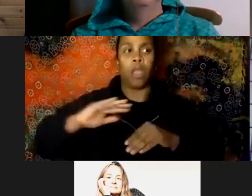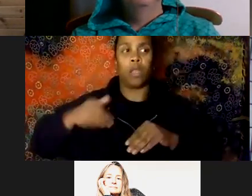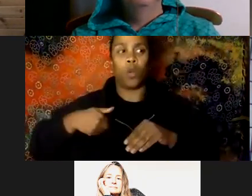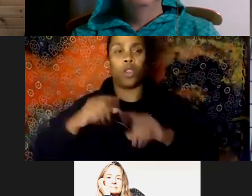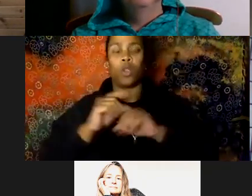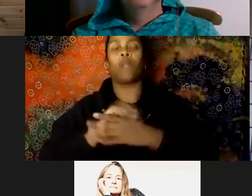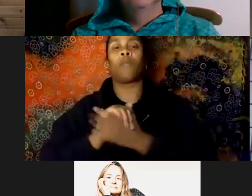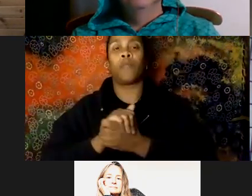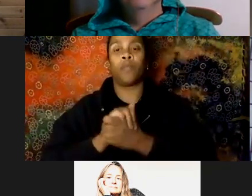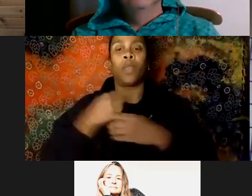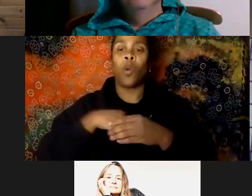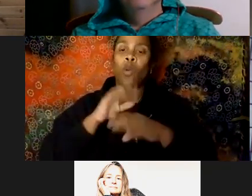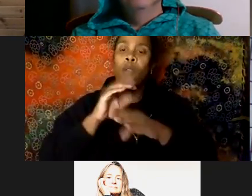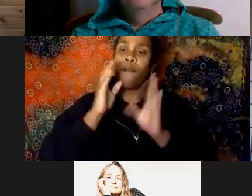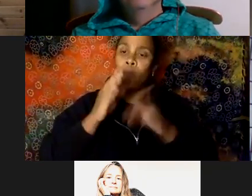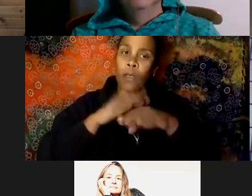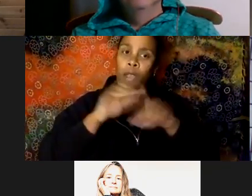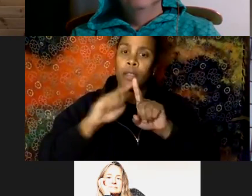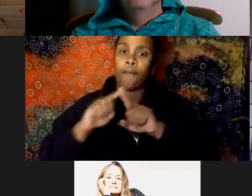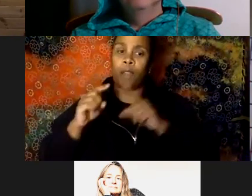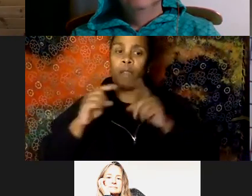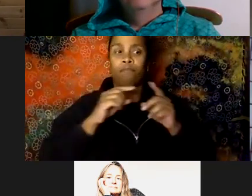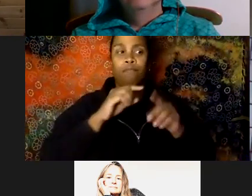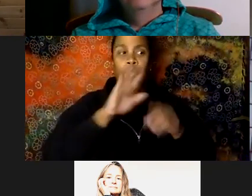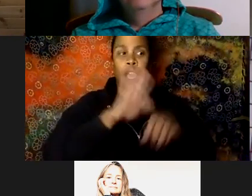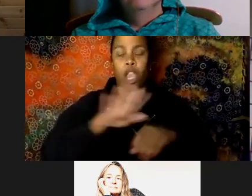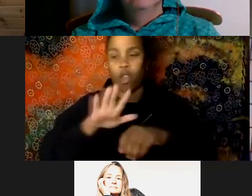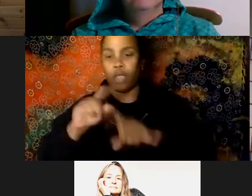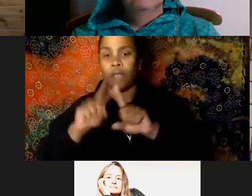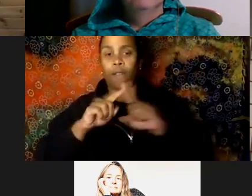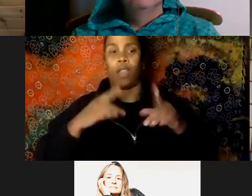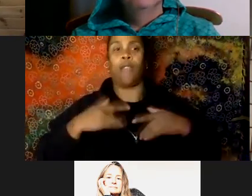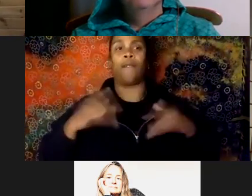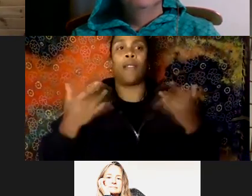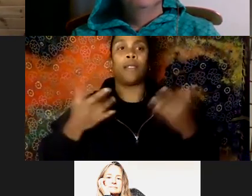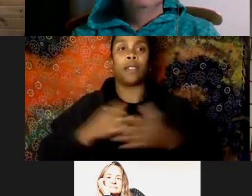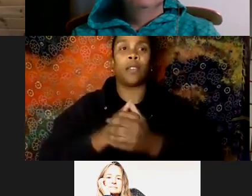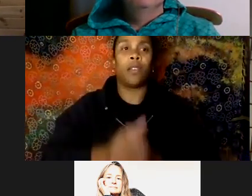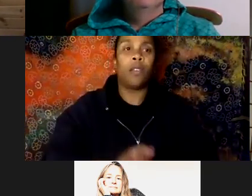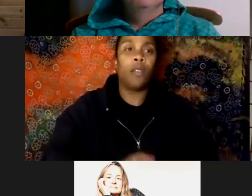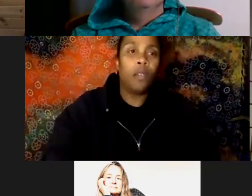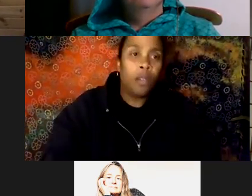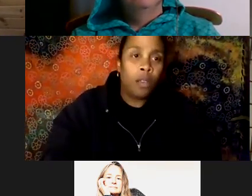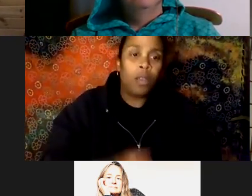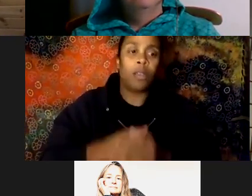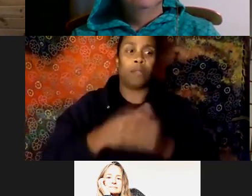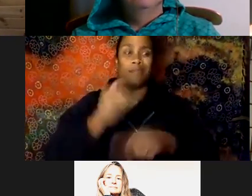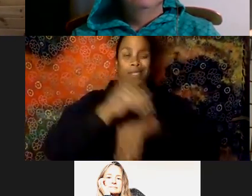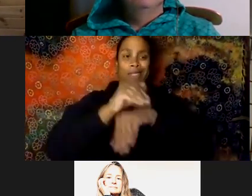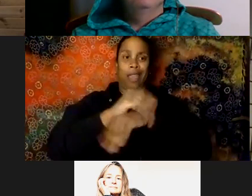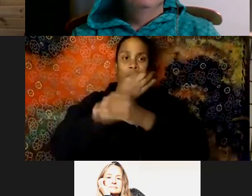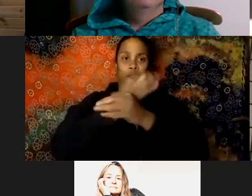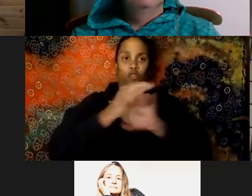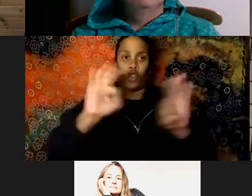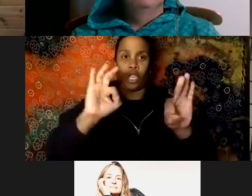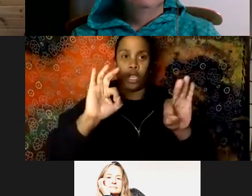we get to focus on different areas, different events. So tonight it's free to be here. Maybe I'll post in the chat again too.